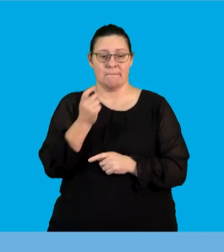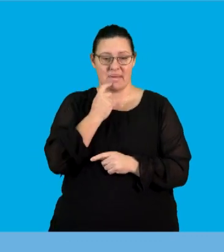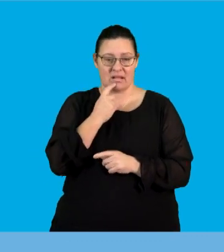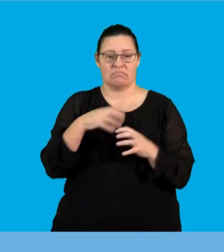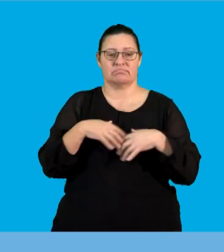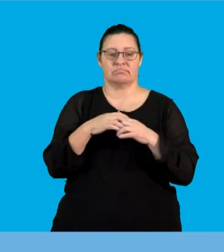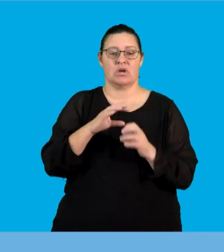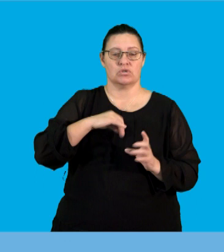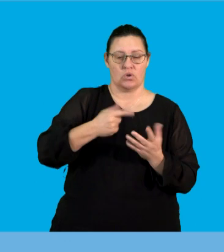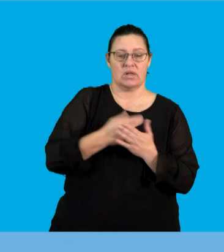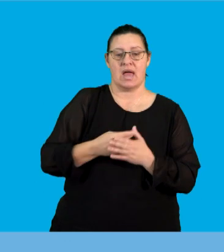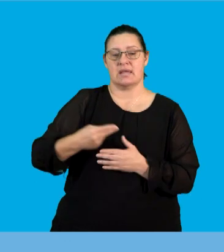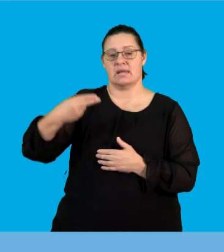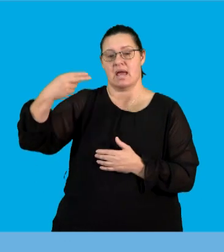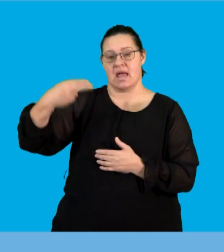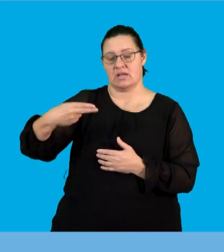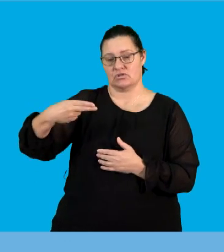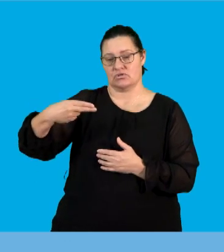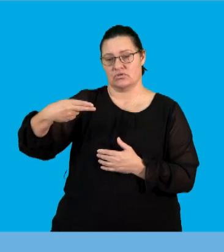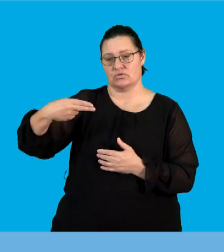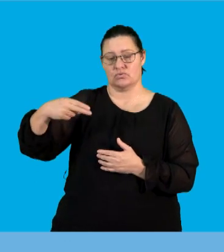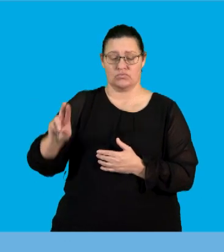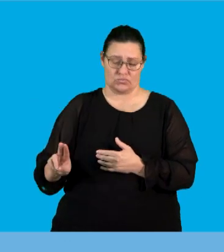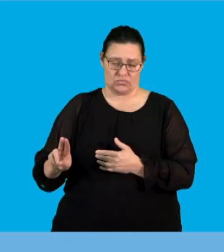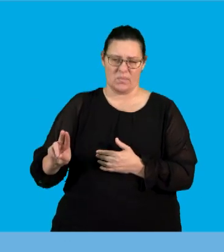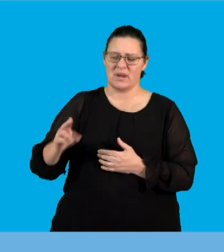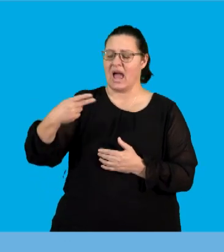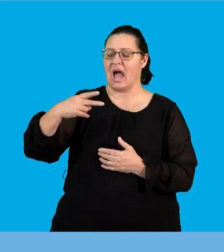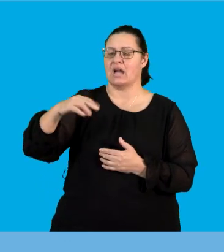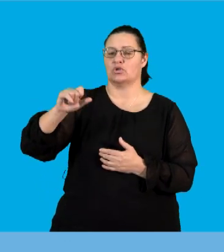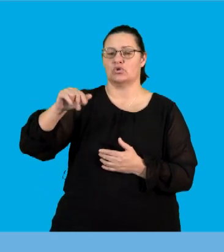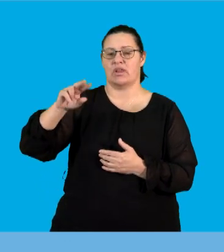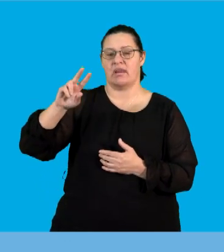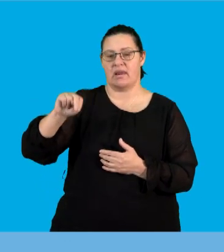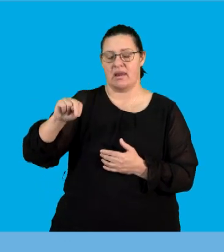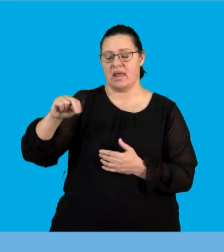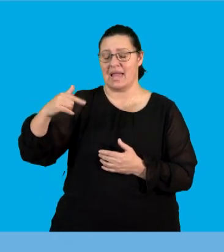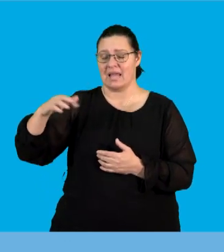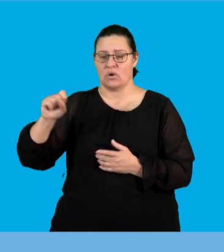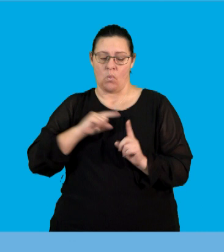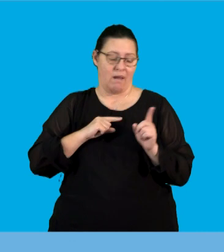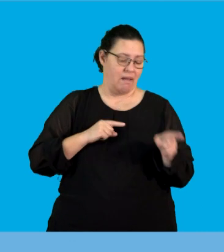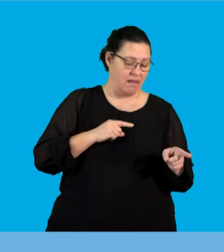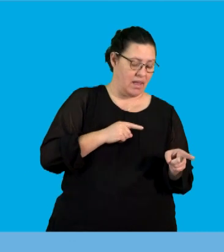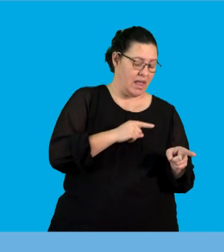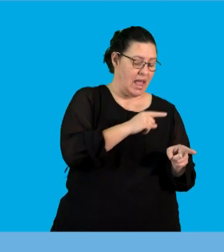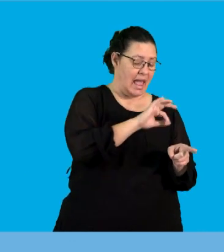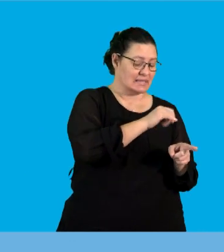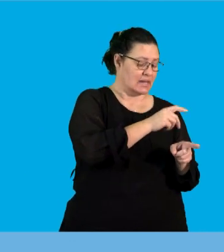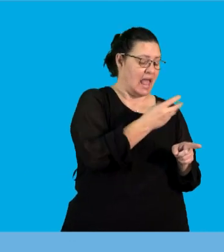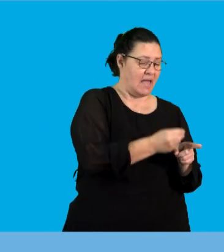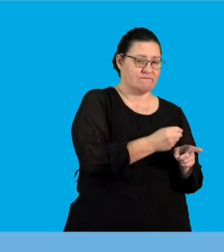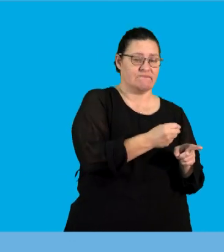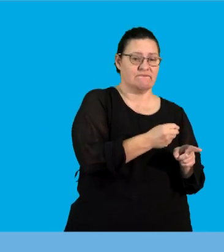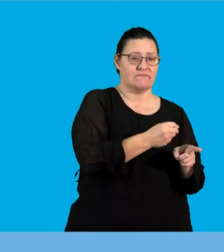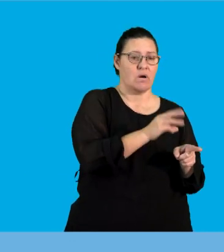gas. Because the metal doesn't have any oxygen or it doesn't have any hydroxide to produce or to donate, it will just be